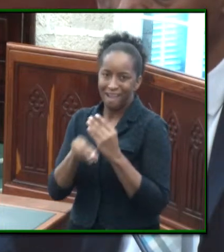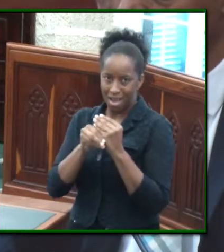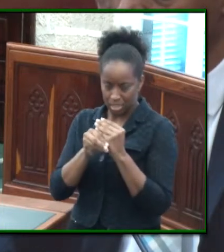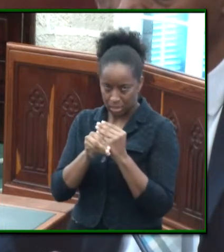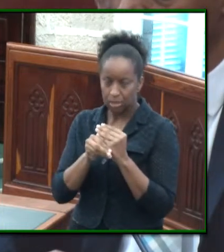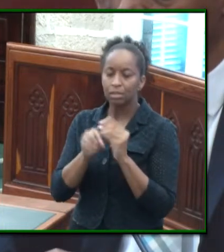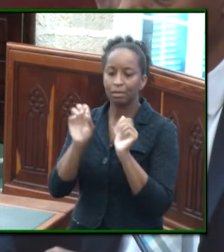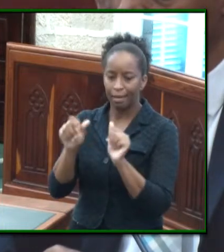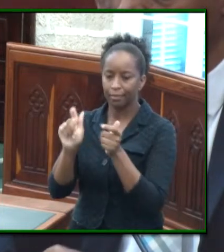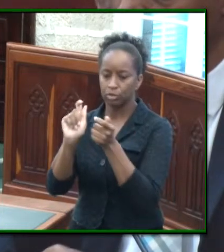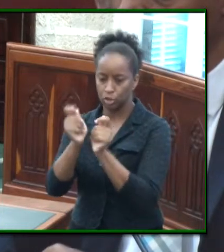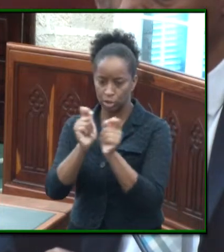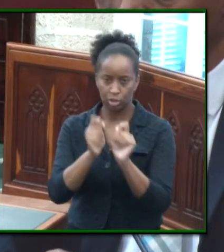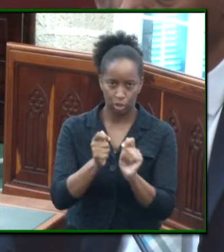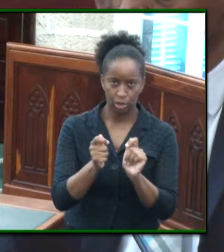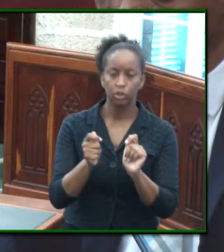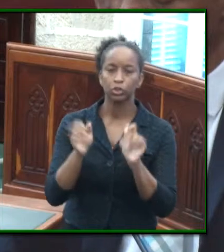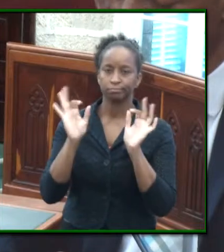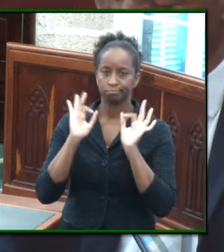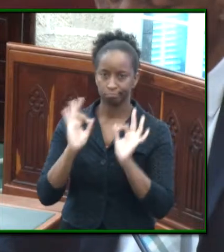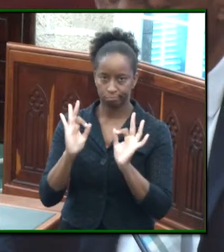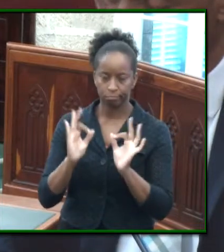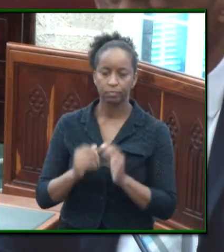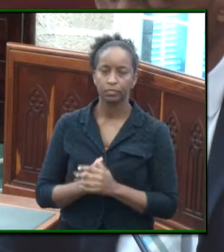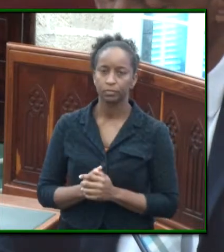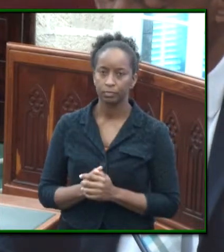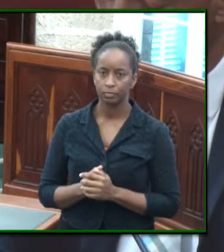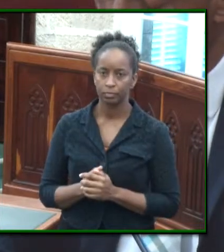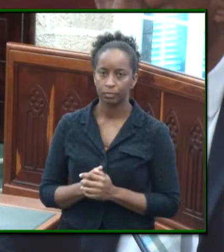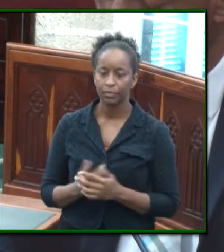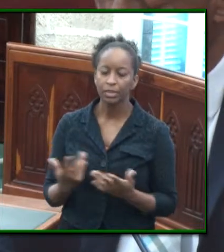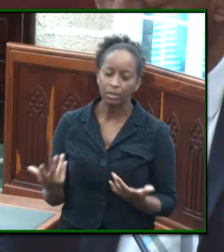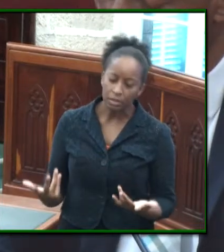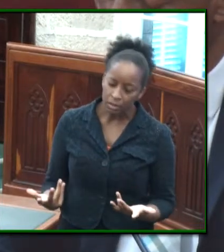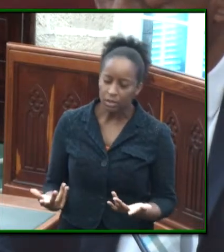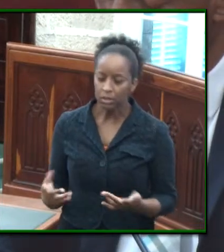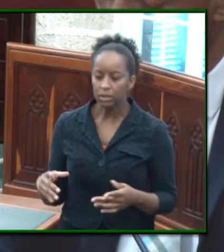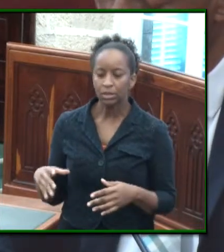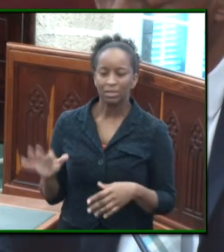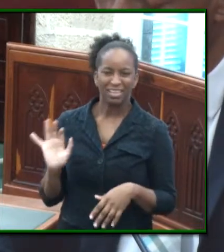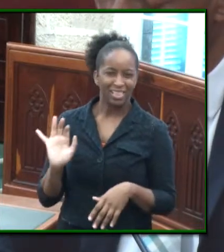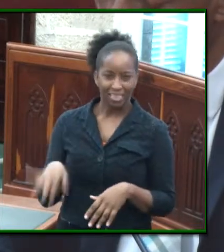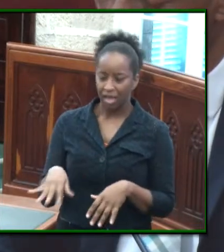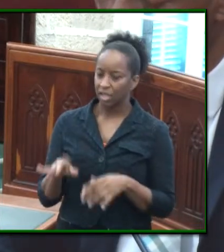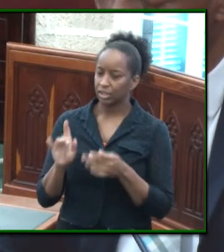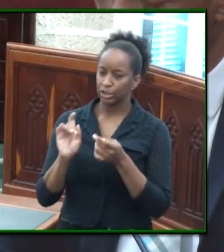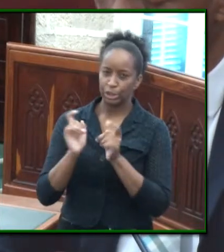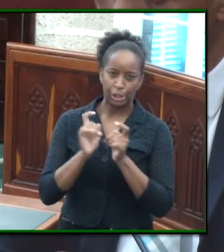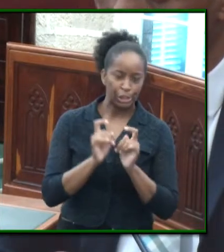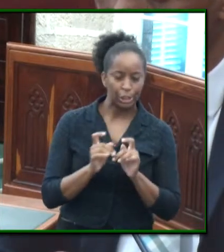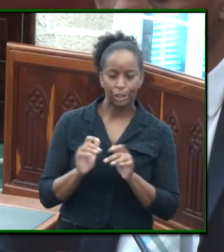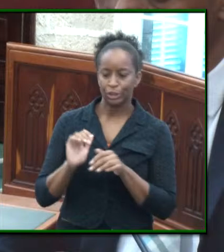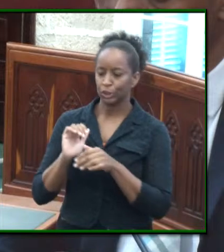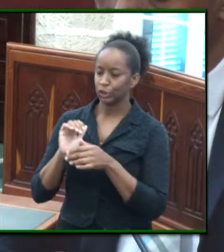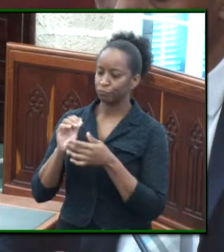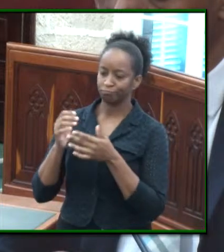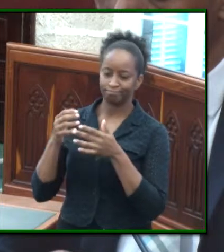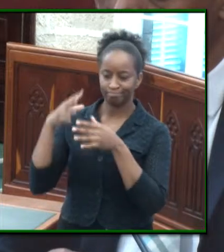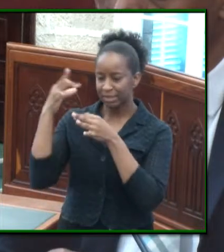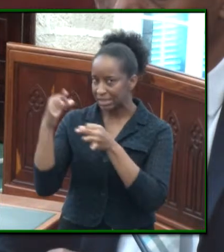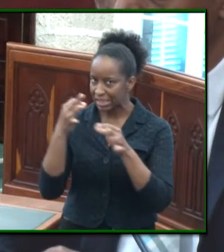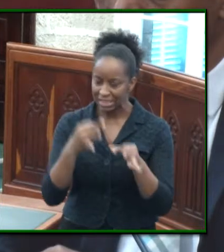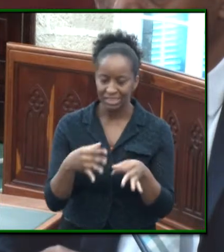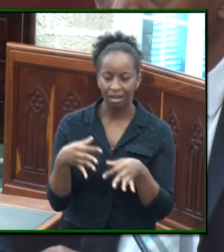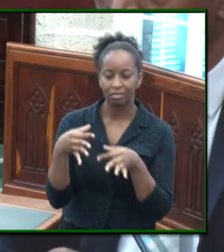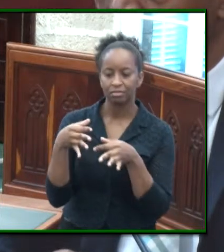but you will appreciate that even the making of rules do not come to the Office of the Attorney General.